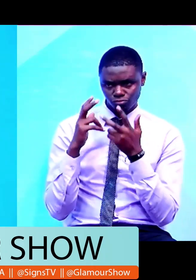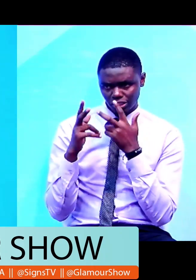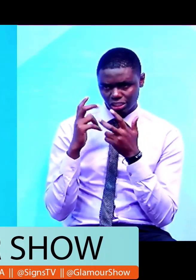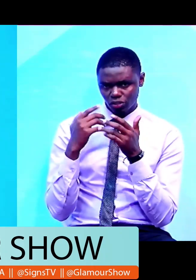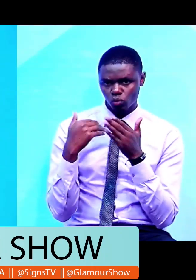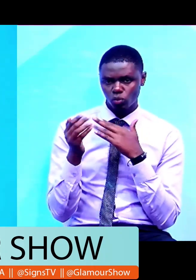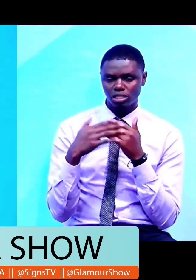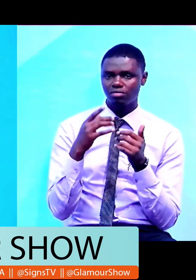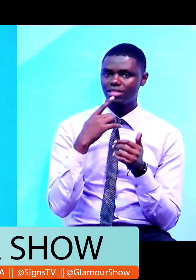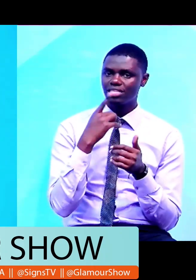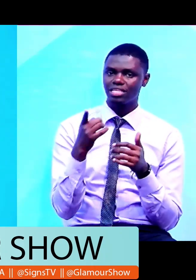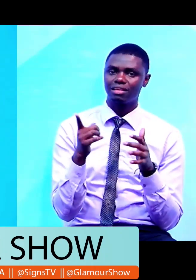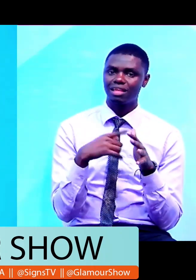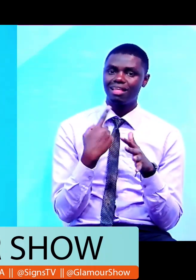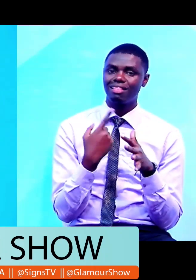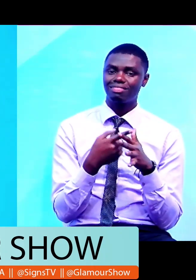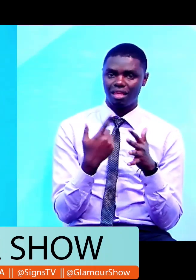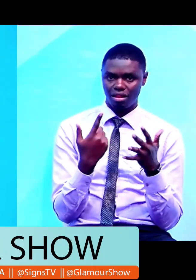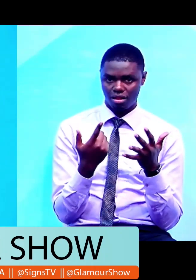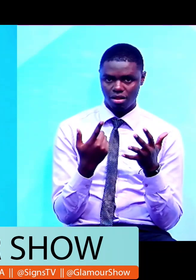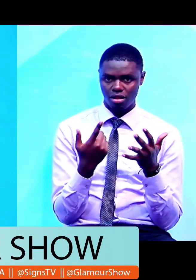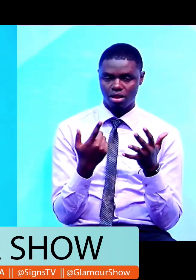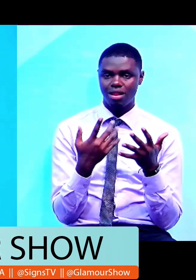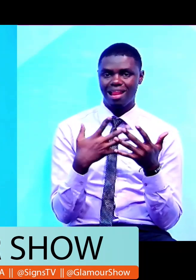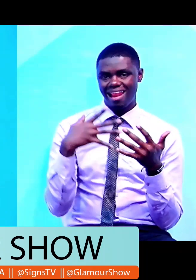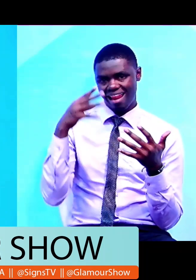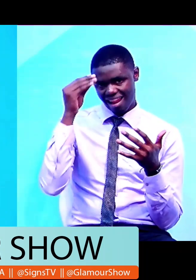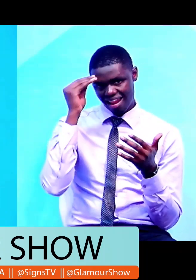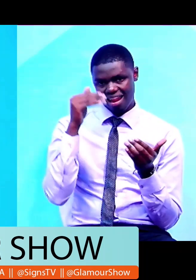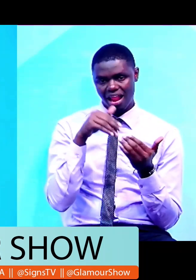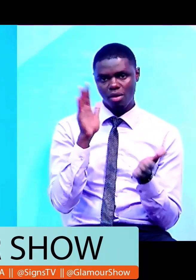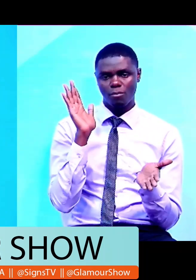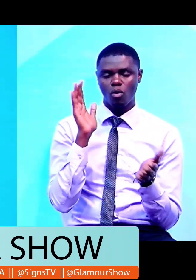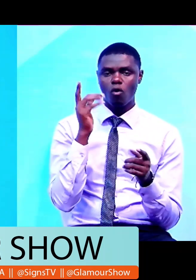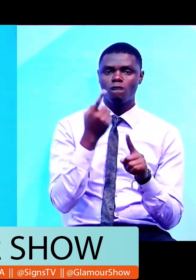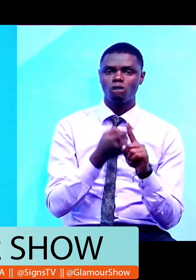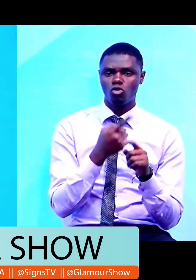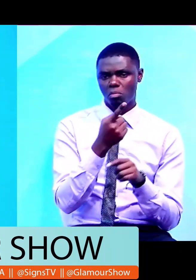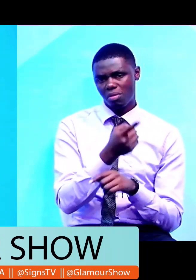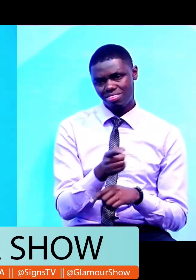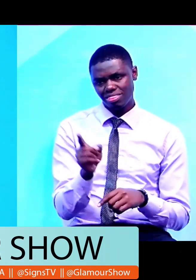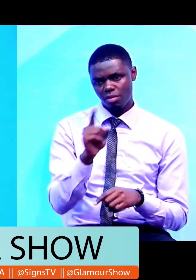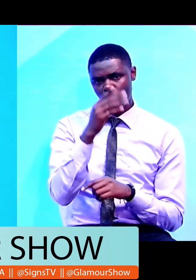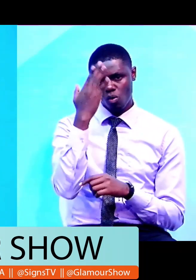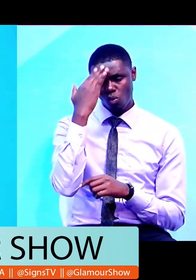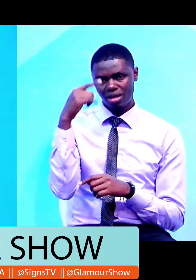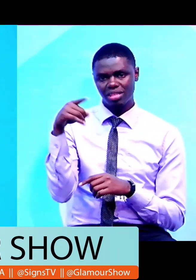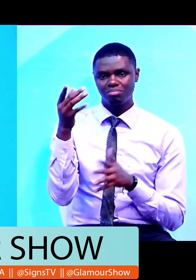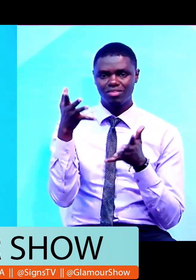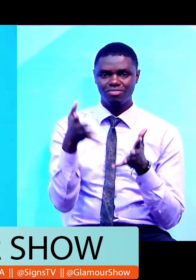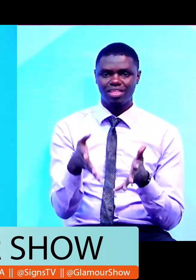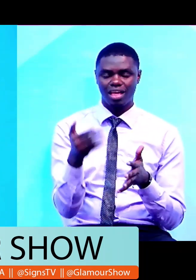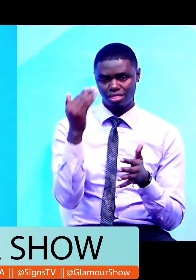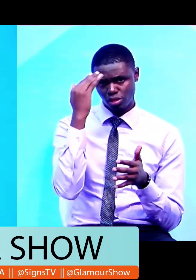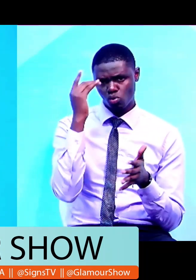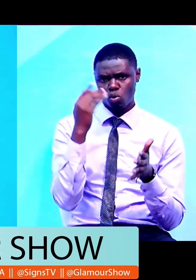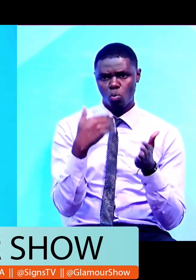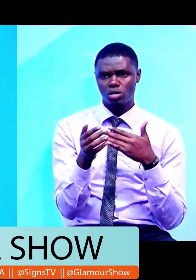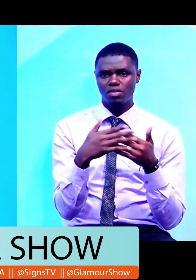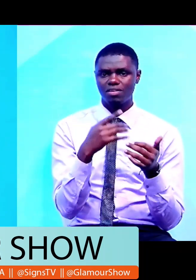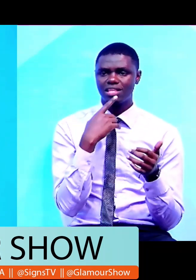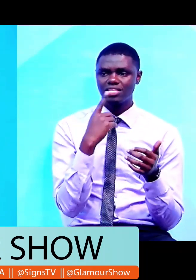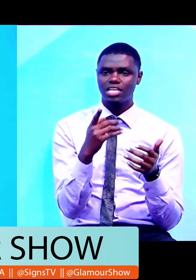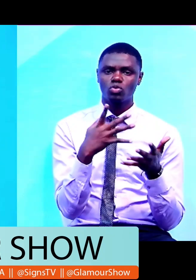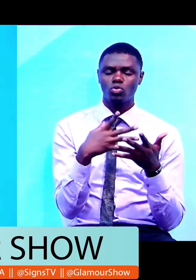saying, and get to learn more from them because they have been there, they know what they're saying. So you get